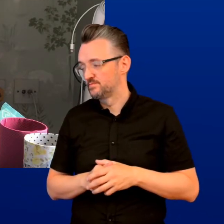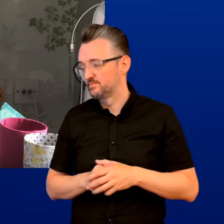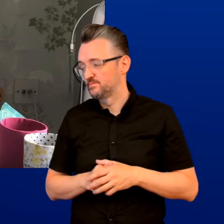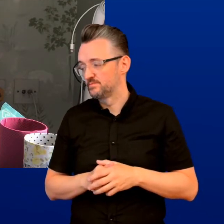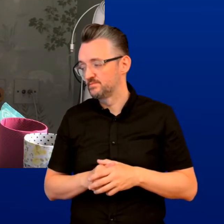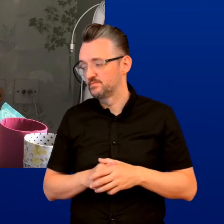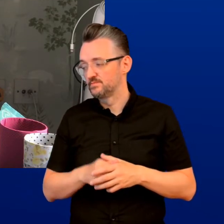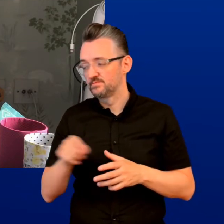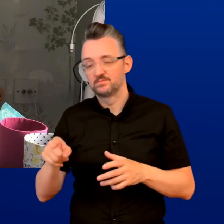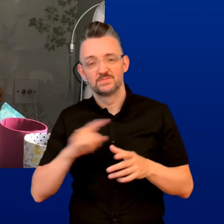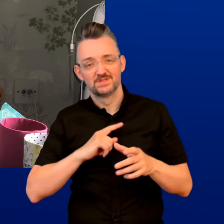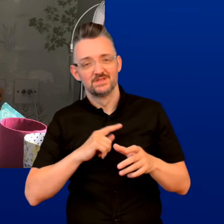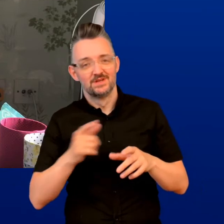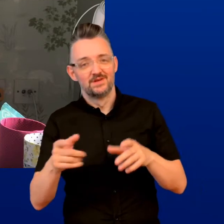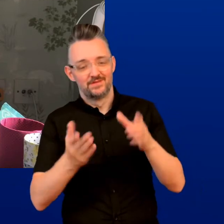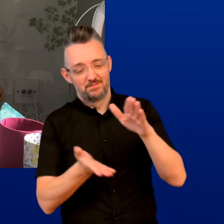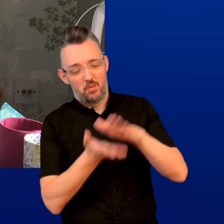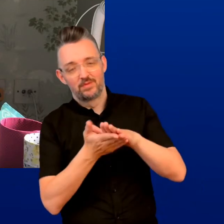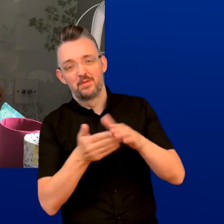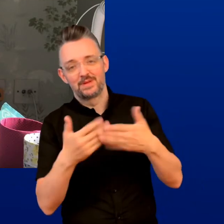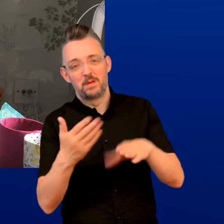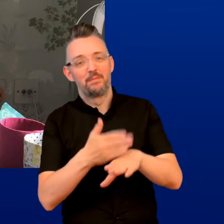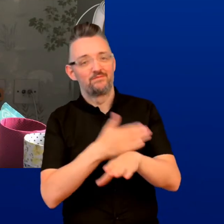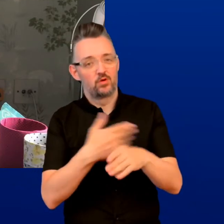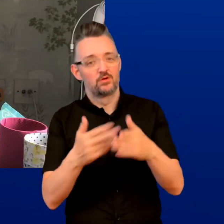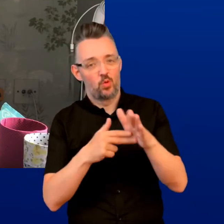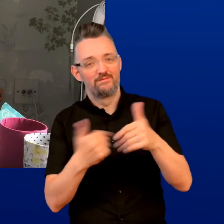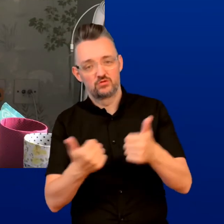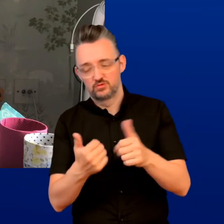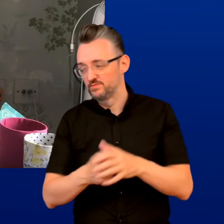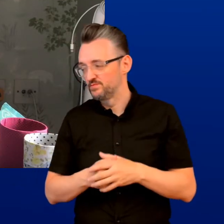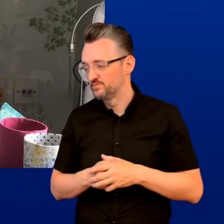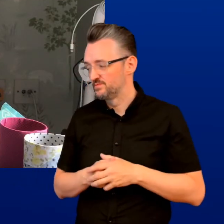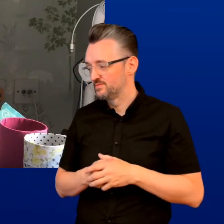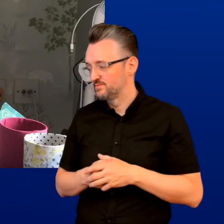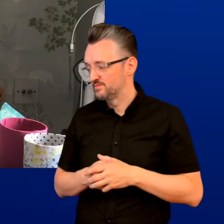But the bottom's already stuck in this one, as I was telling you before.